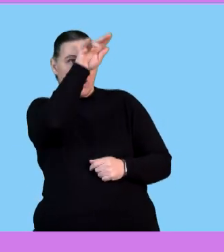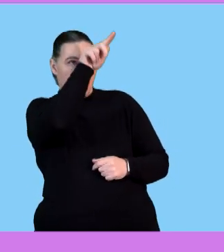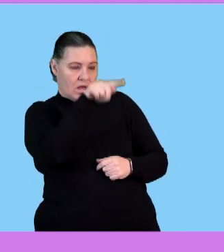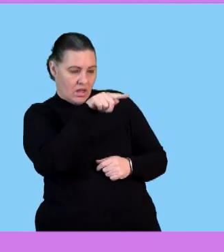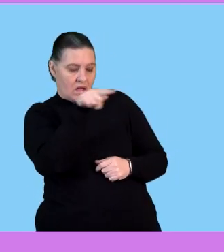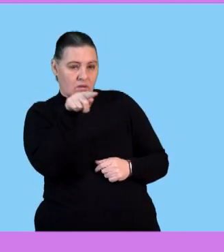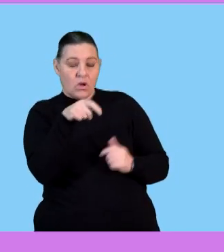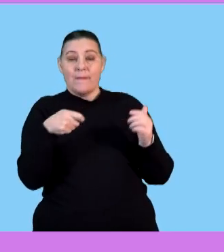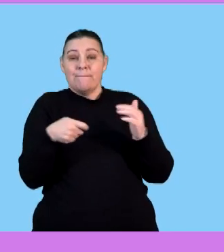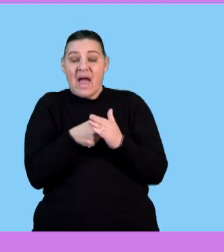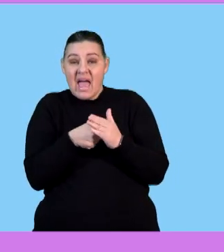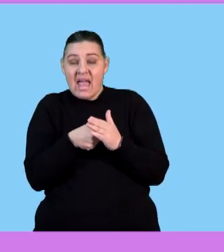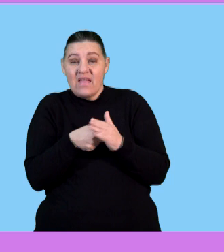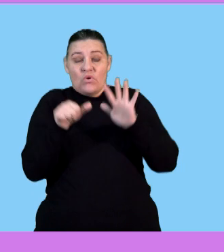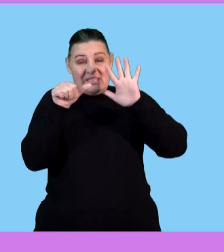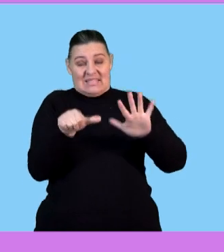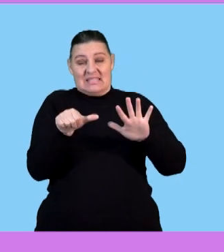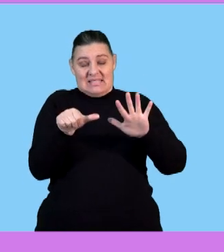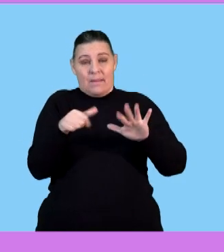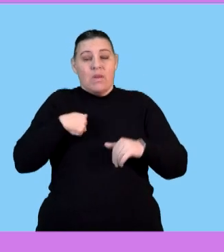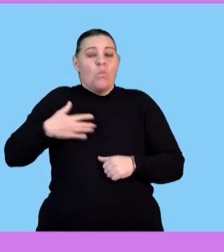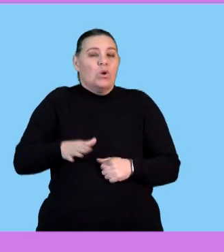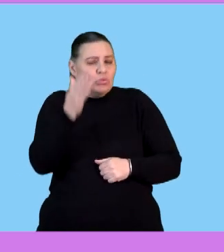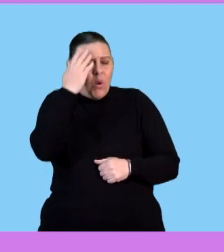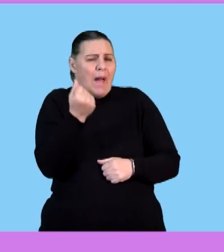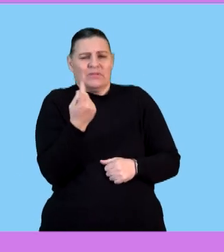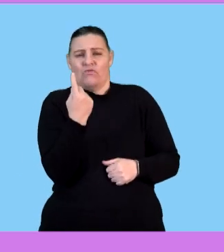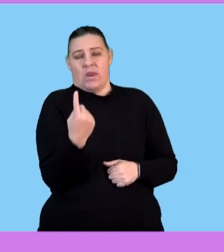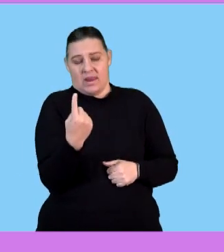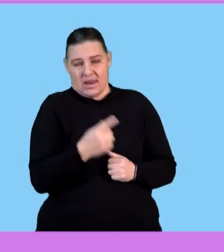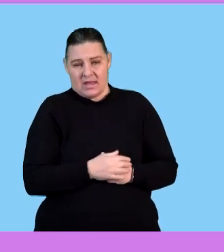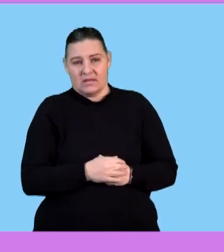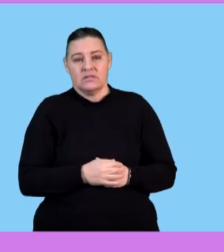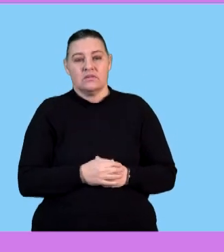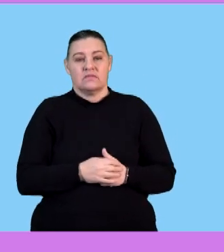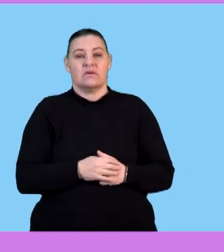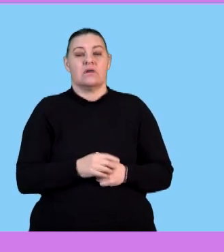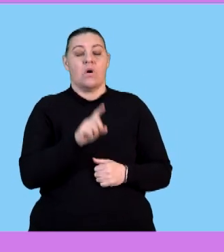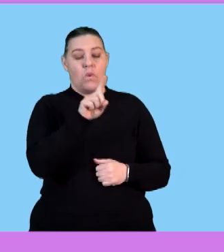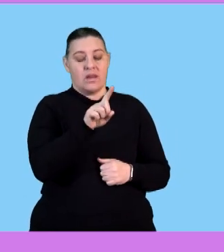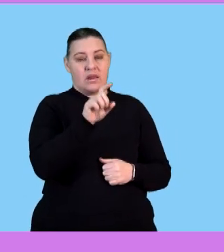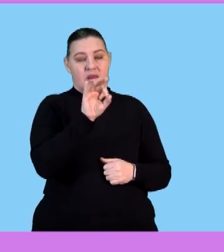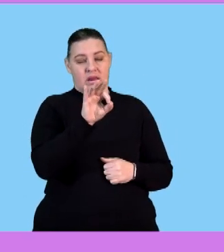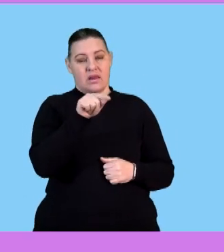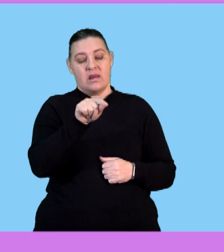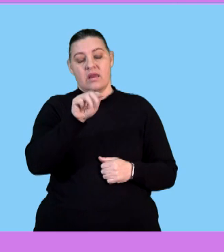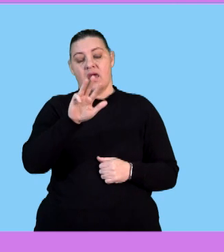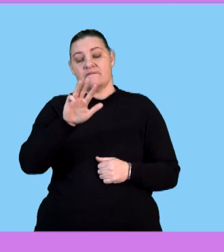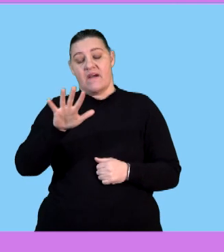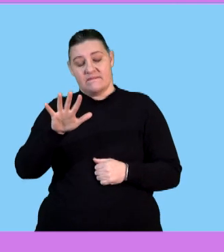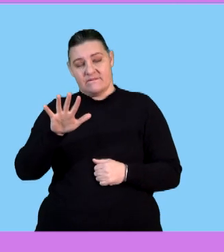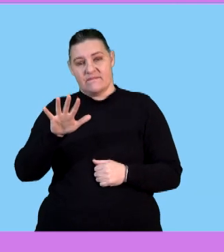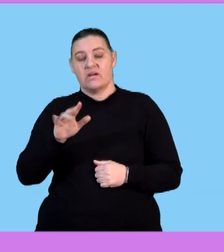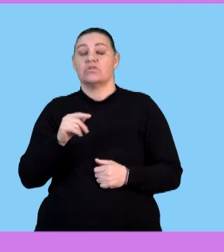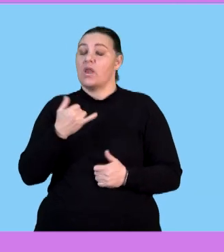she paid for 6 muffins. So she paid $13.95 for 6 muffins. Therefore, if